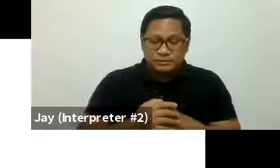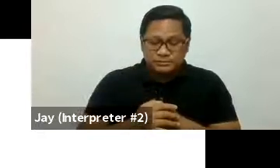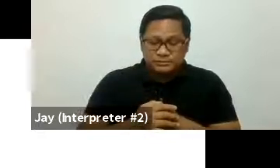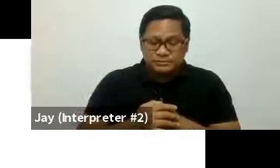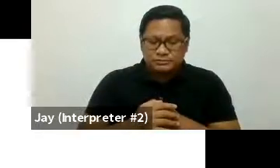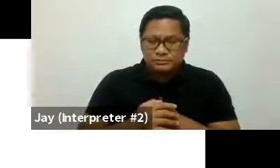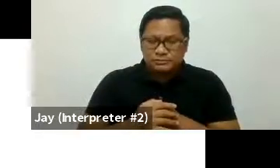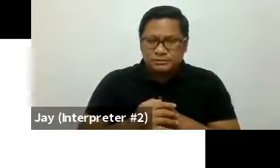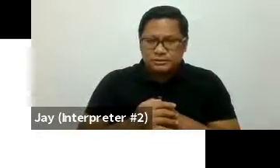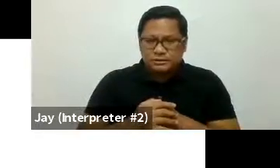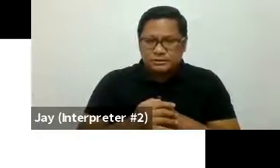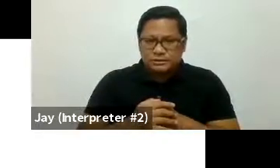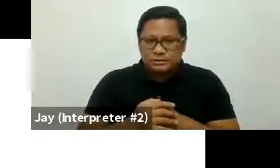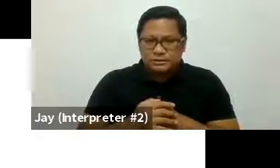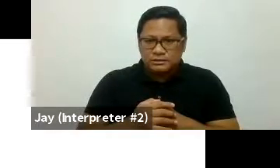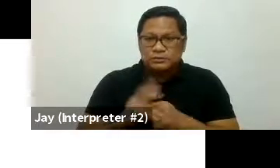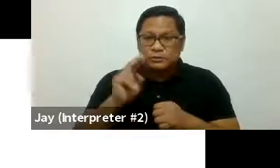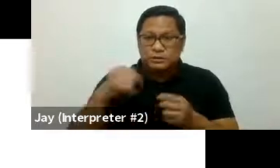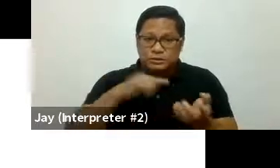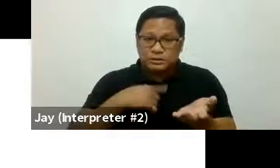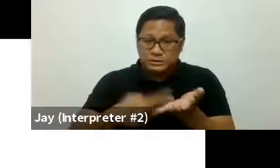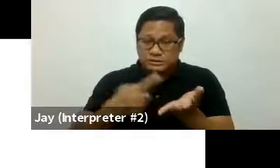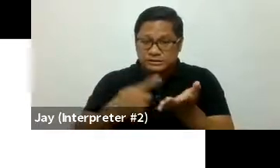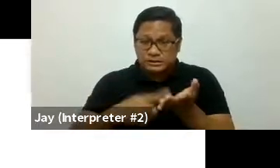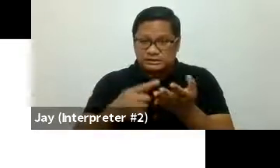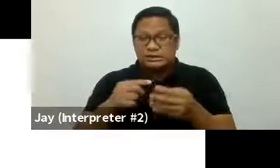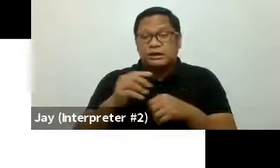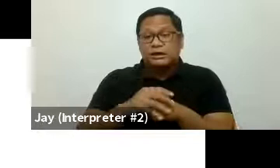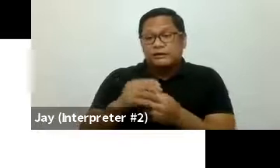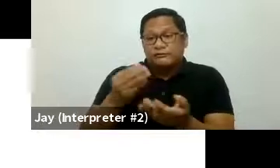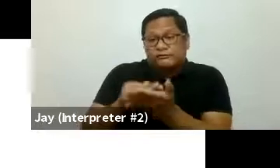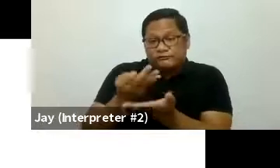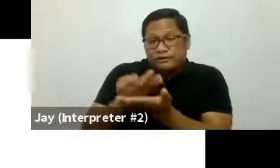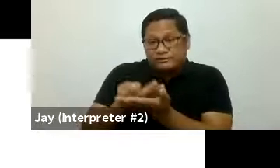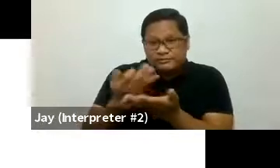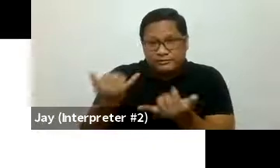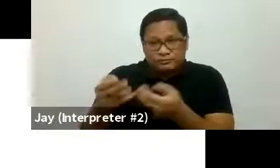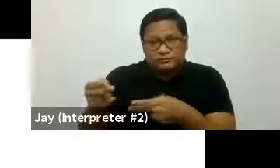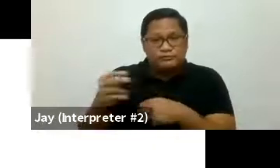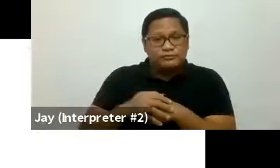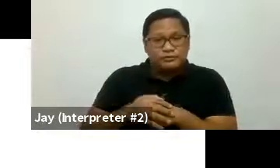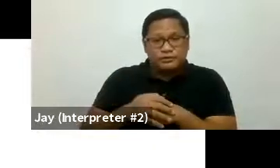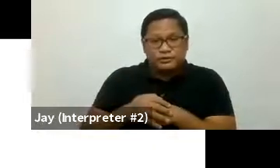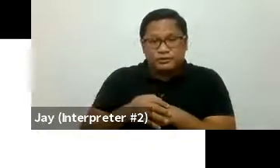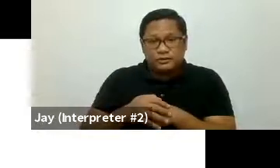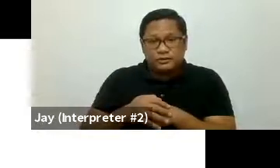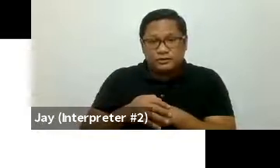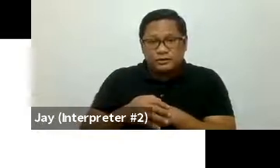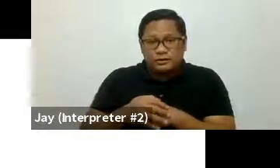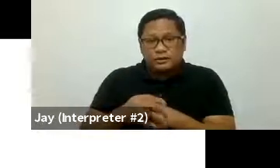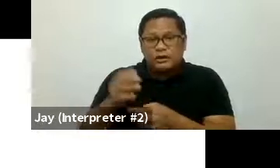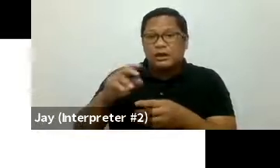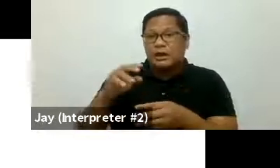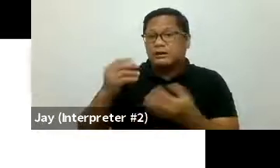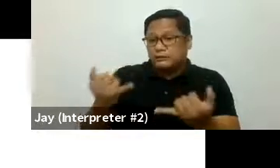basically emphasized this. When we talk about current food funds, can you go back, please? When you look at current food funds, we're not talking